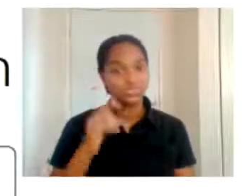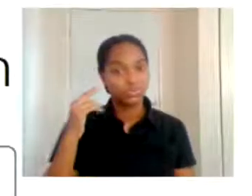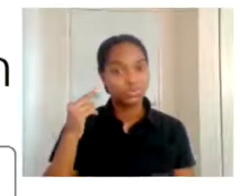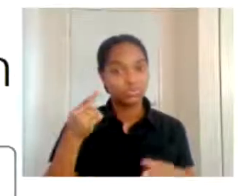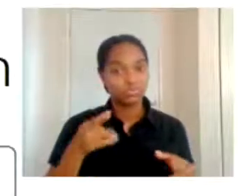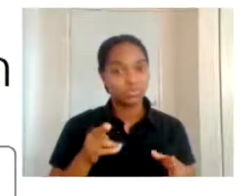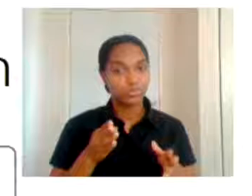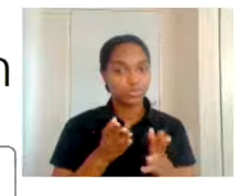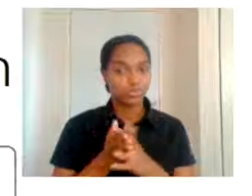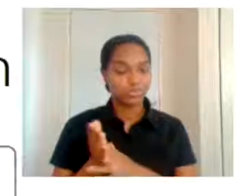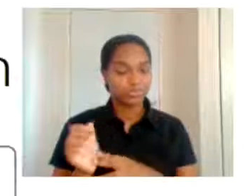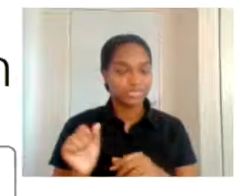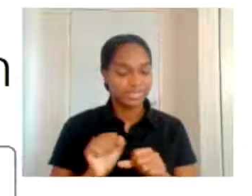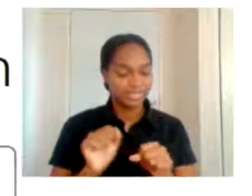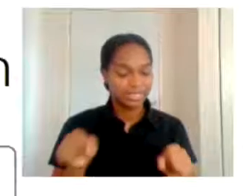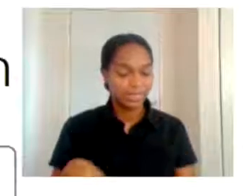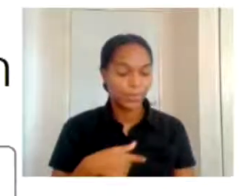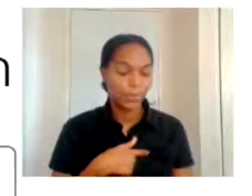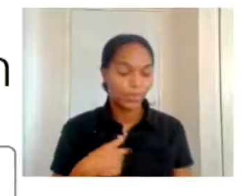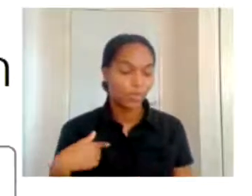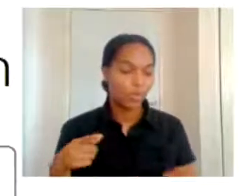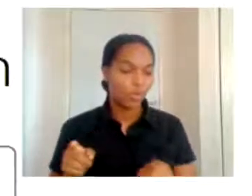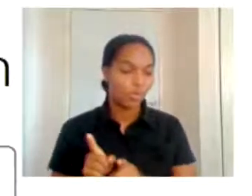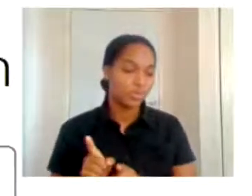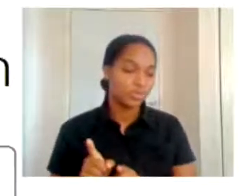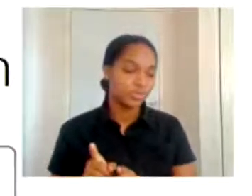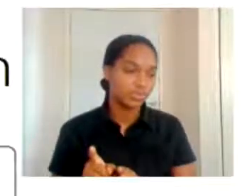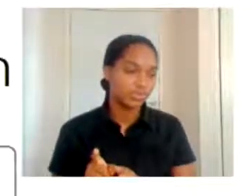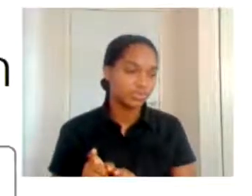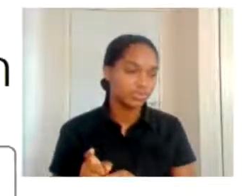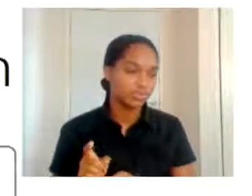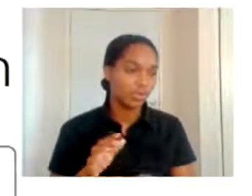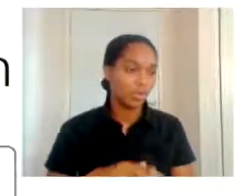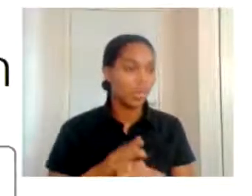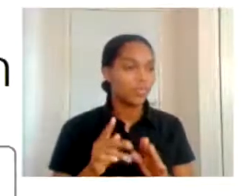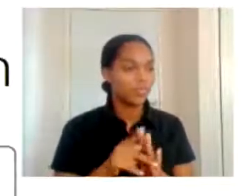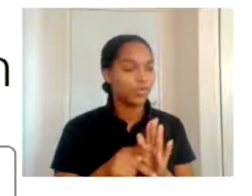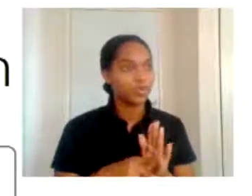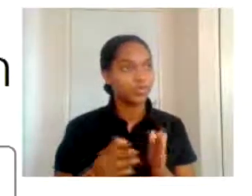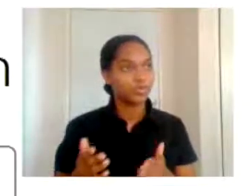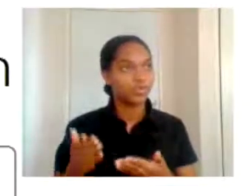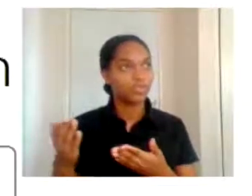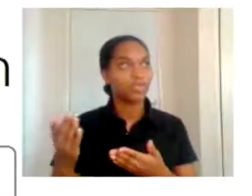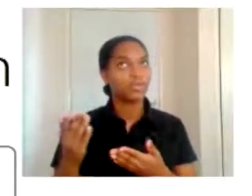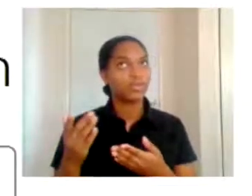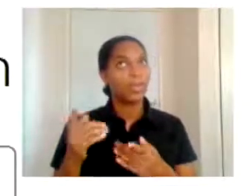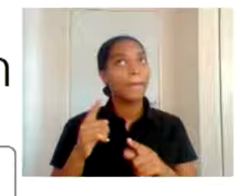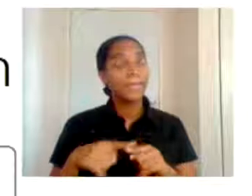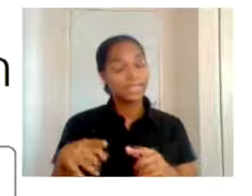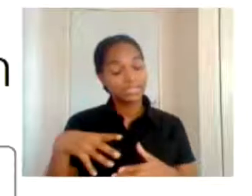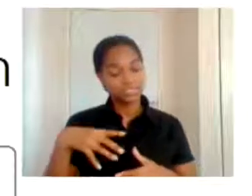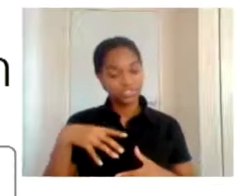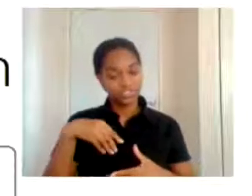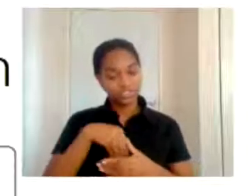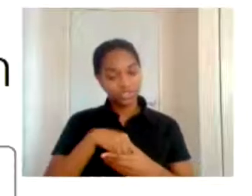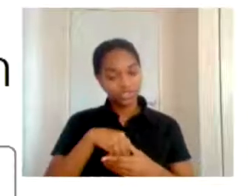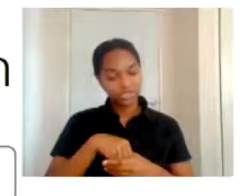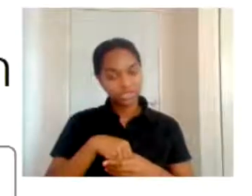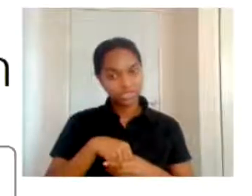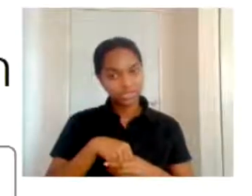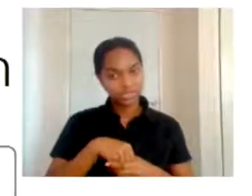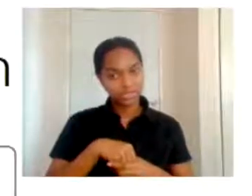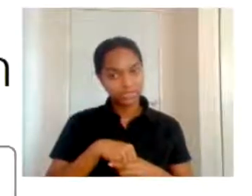system, we also use our own protocol to deliver. But internally, what Ed